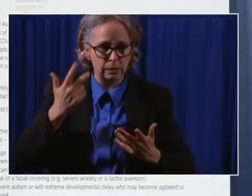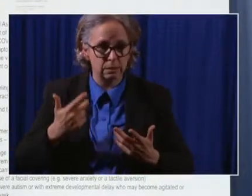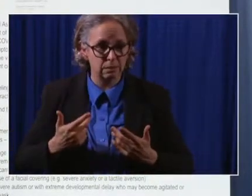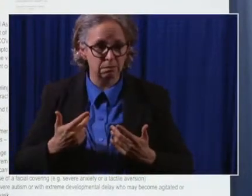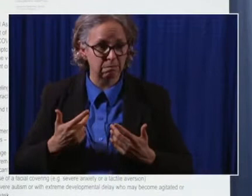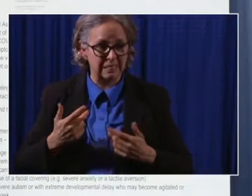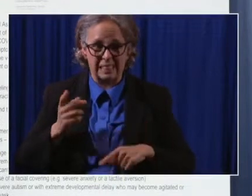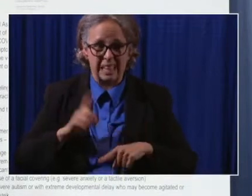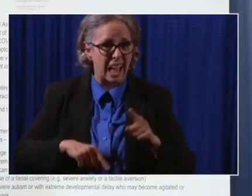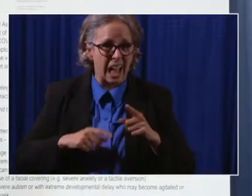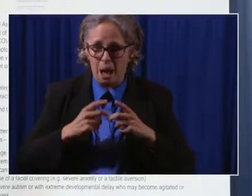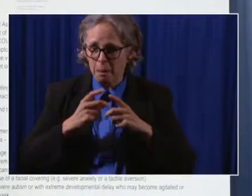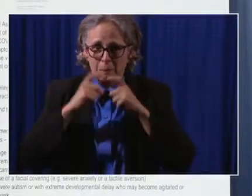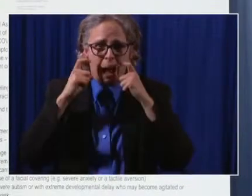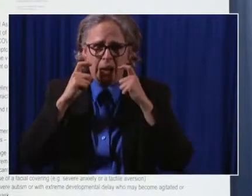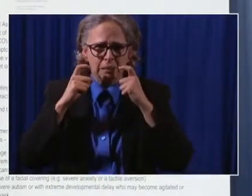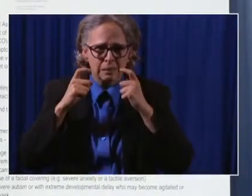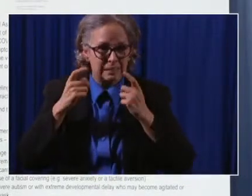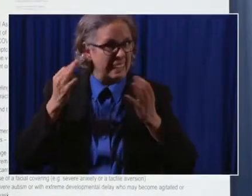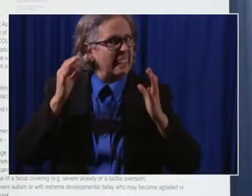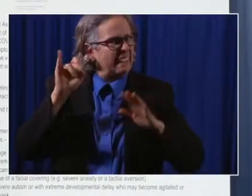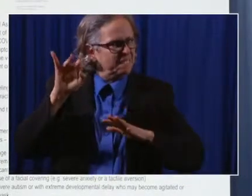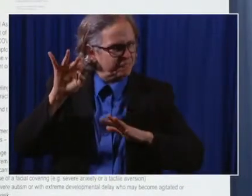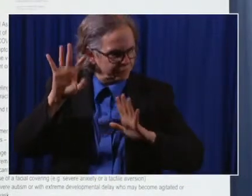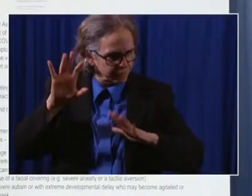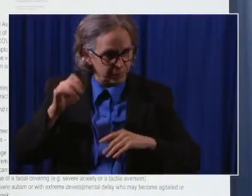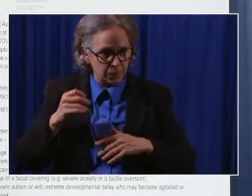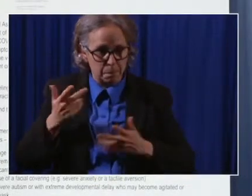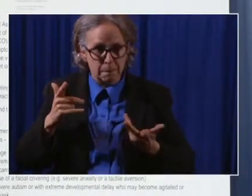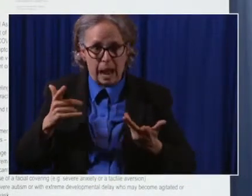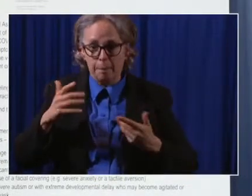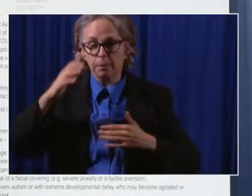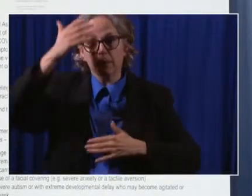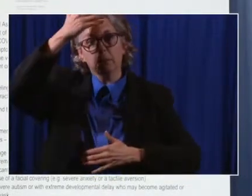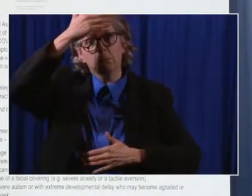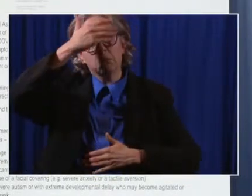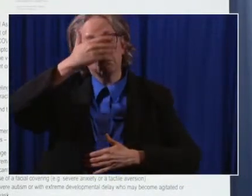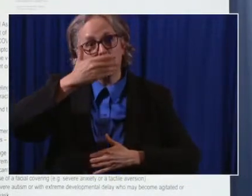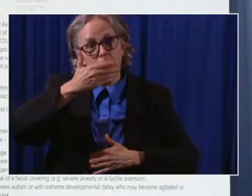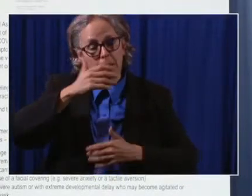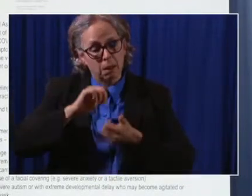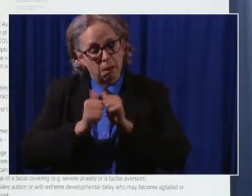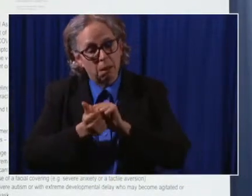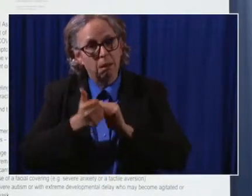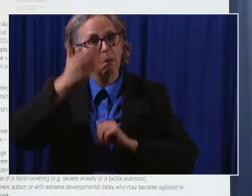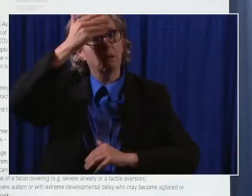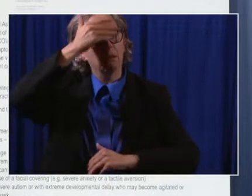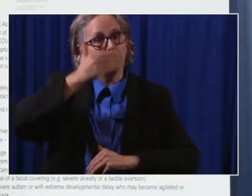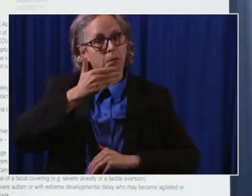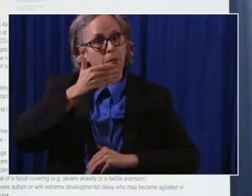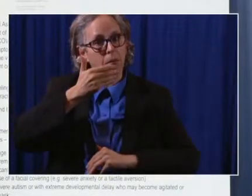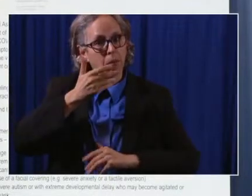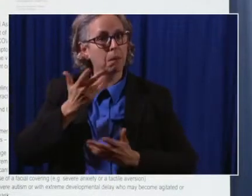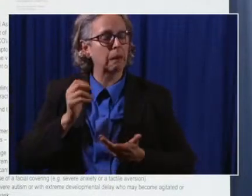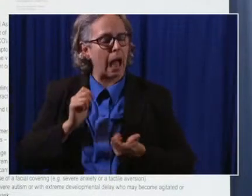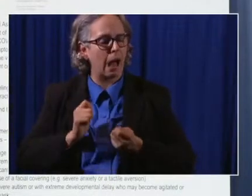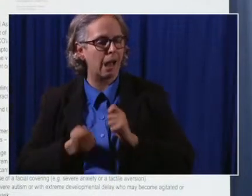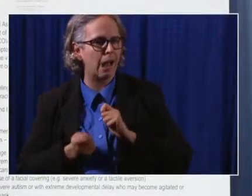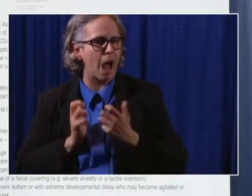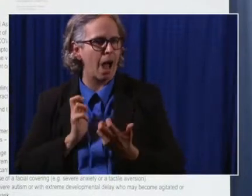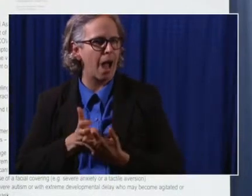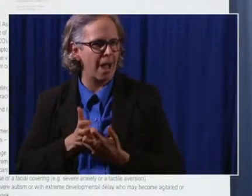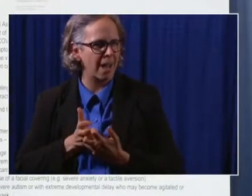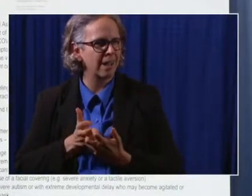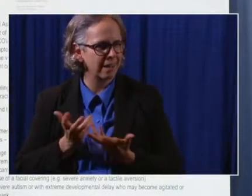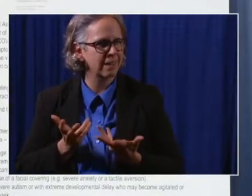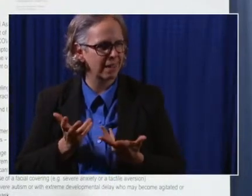wear a mask, maybe there is maybe a face shield will work part of the time. And people can adjust to this, but I